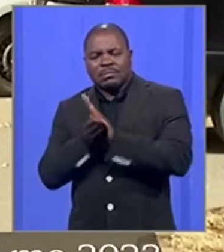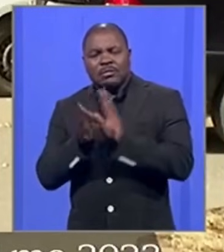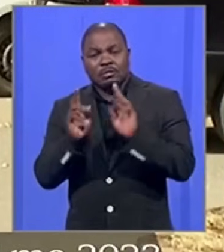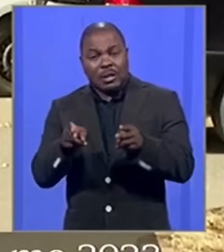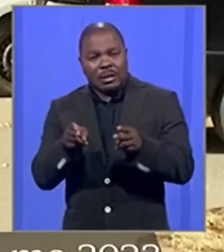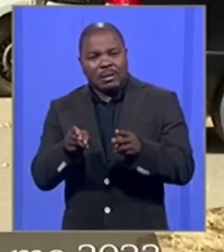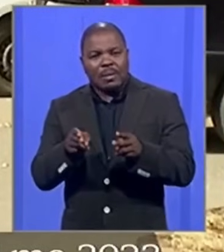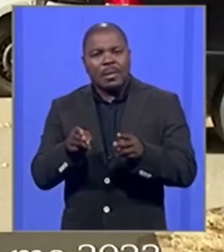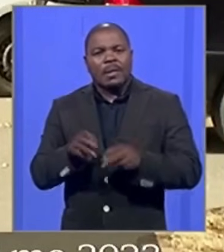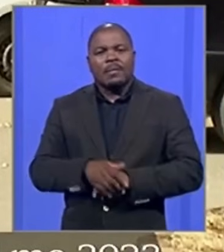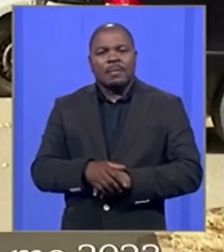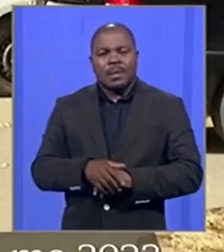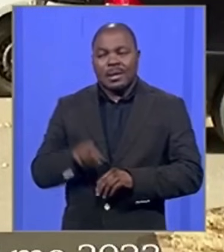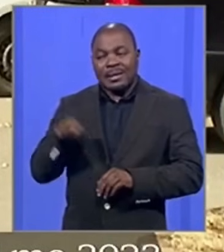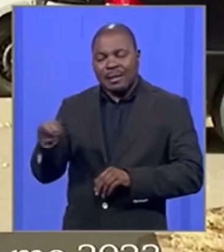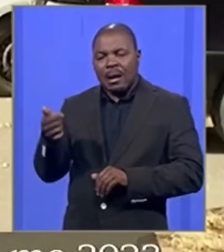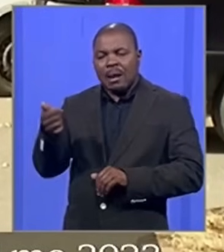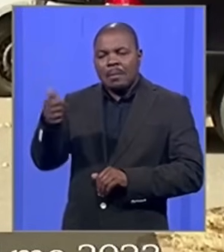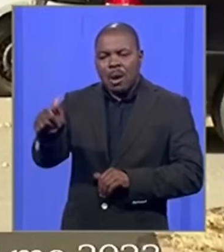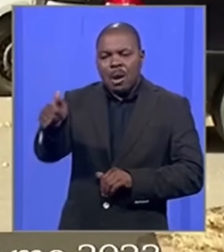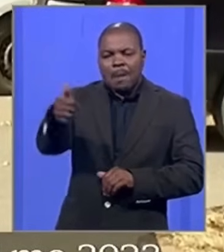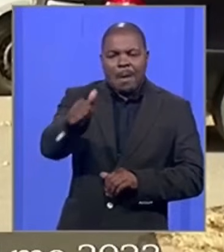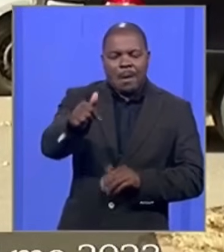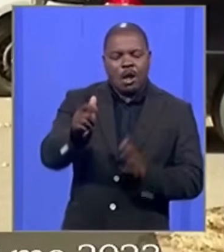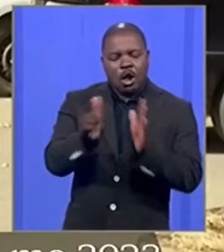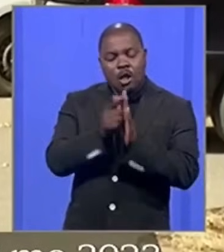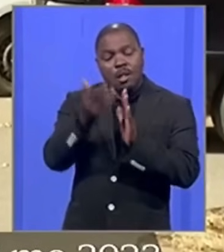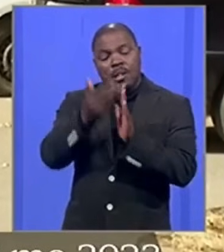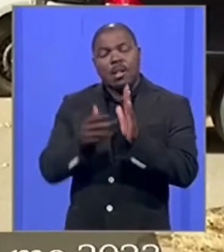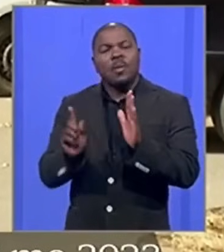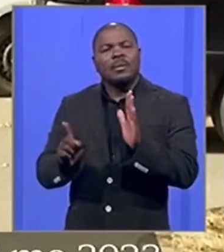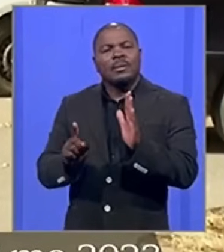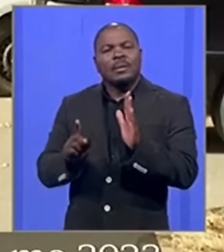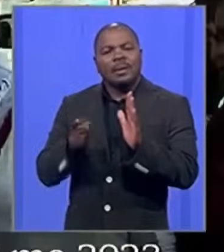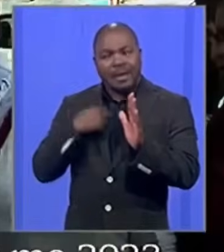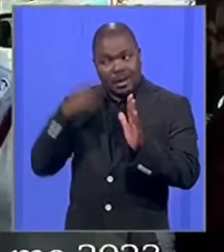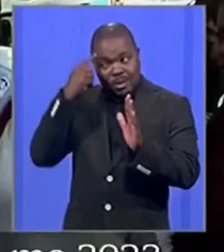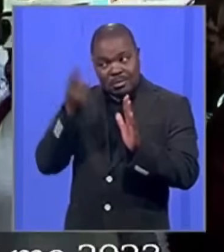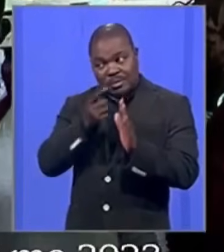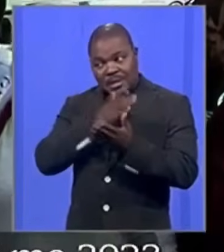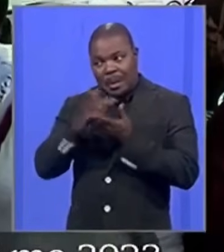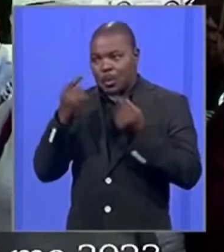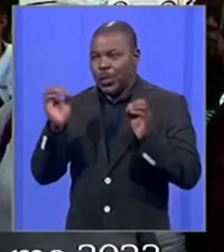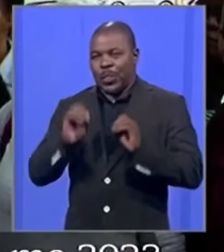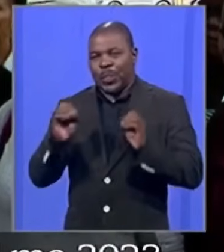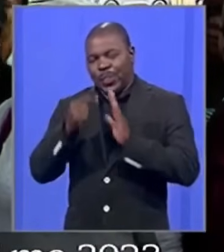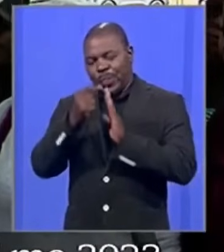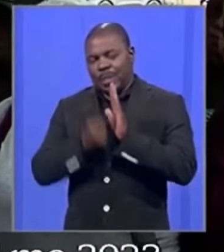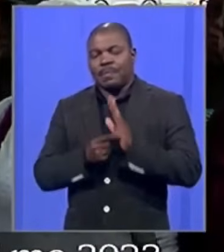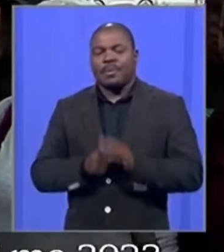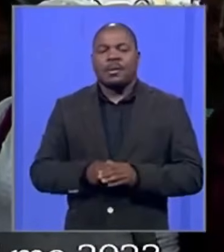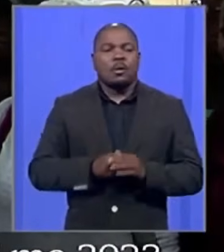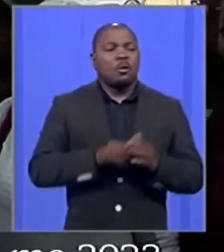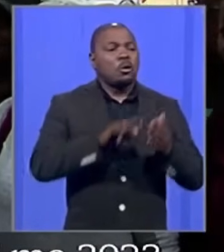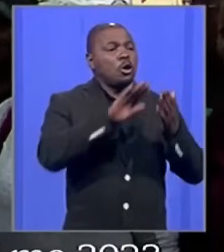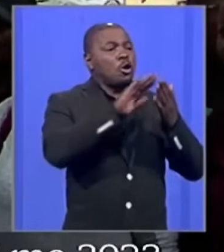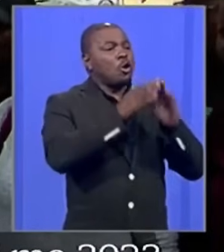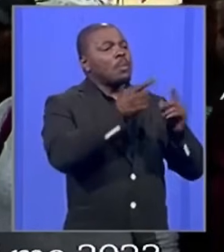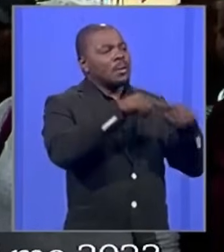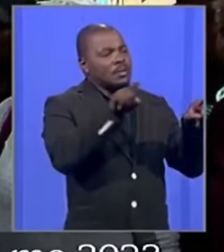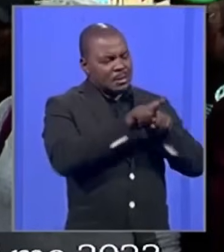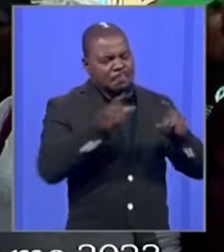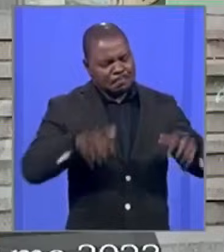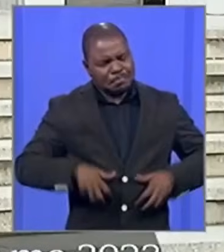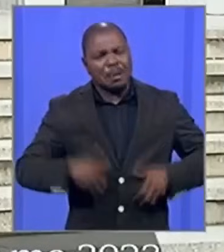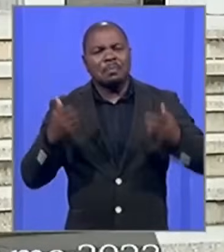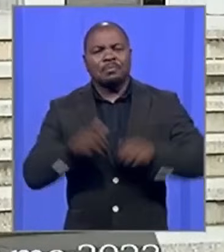tse leng hore di tlameha hore di entswe tsa molao tse go dumelang hore ha di a itsuwa. Maloko a setšhaba le one a ne a bontsha go galefa